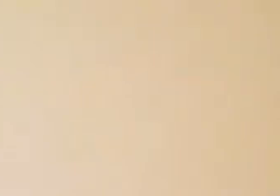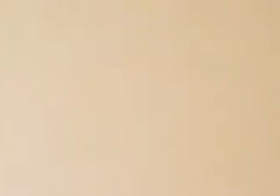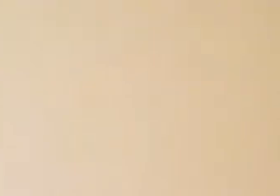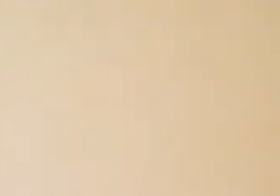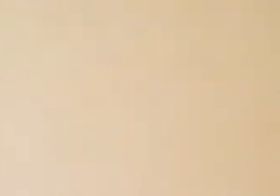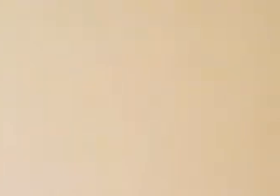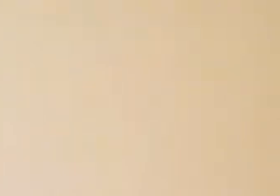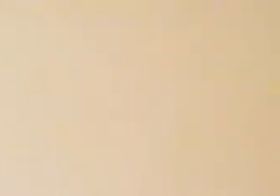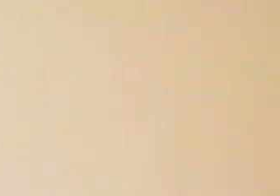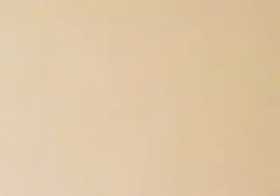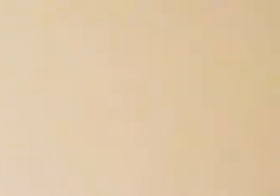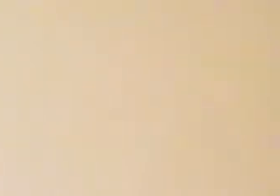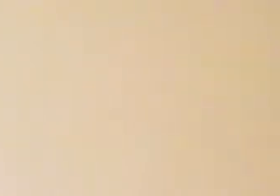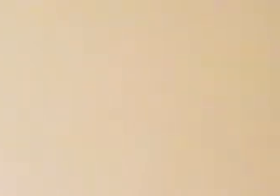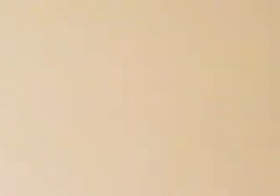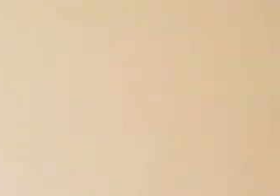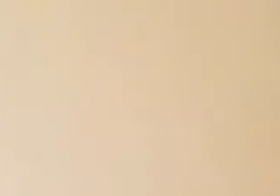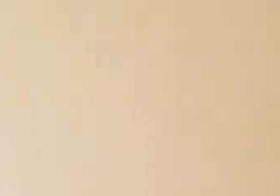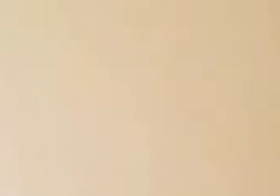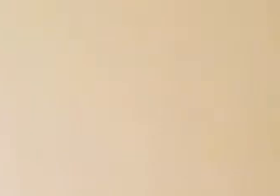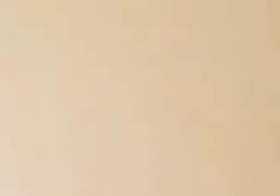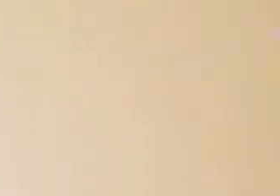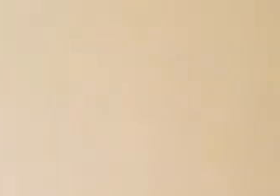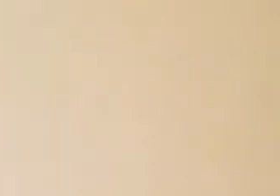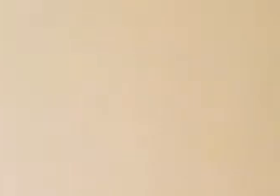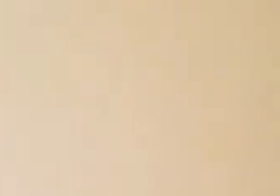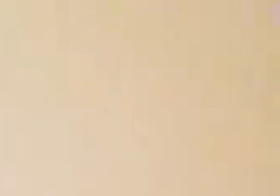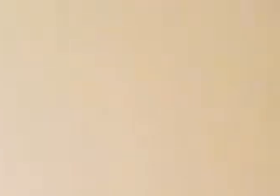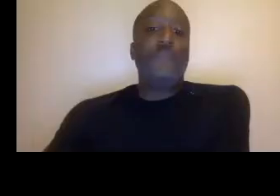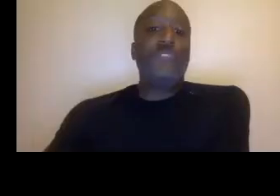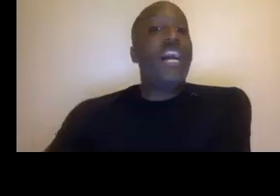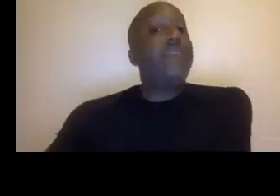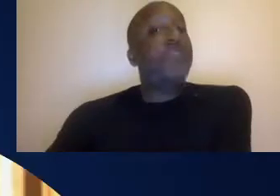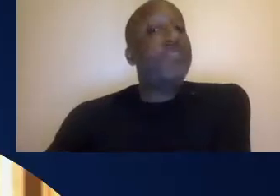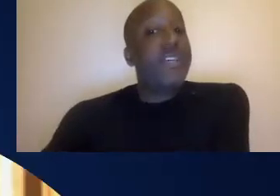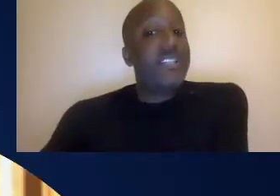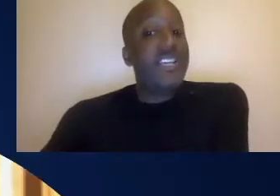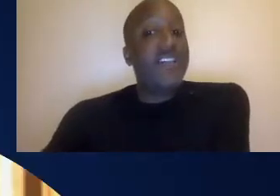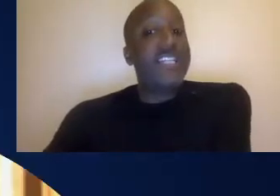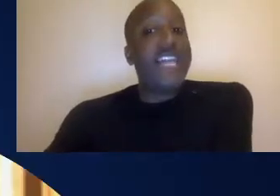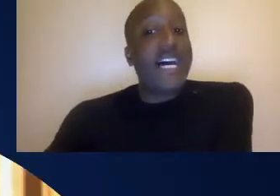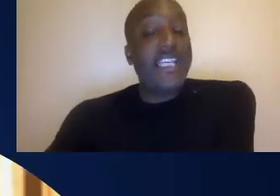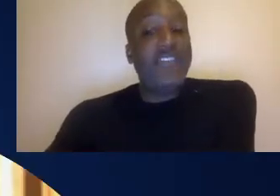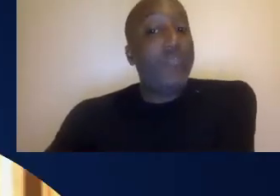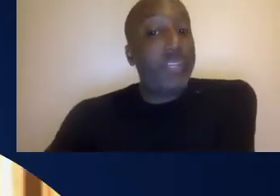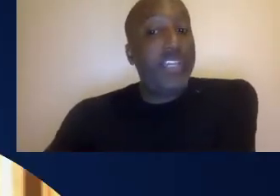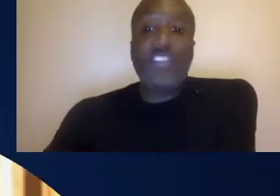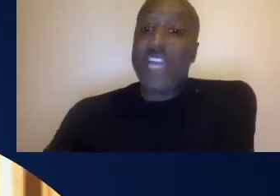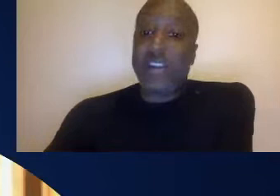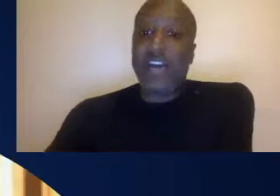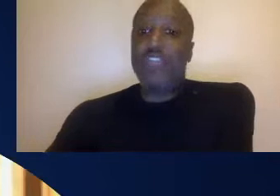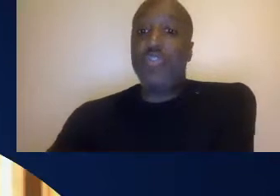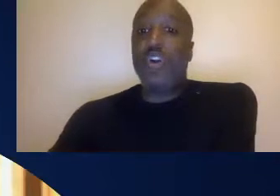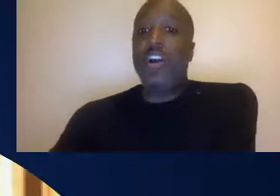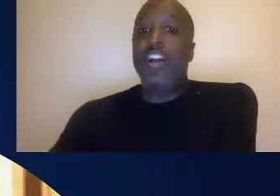My pronouns are he, him, and I'll be your host for this orientation. Um, I'd be remiss if I did not give a big